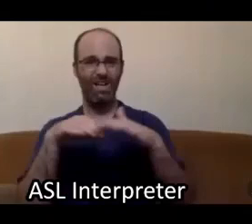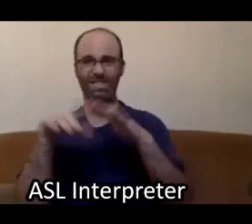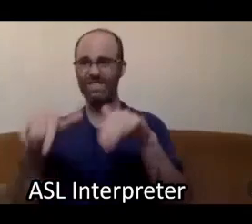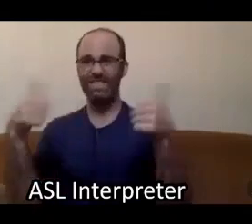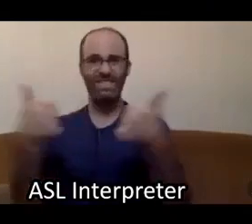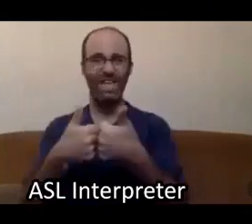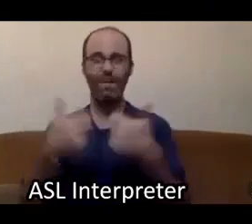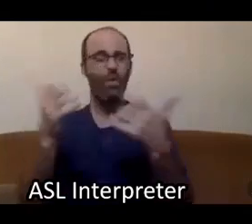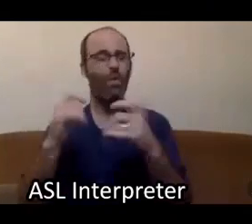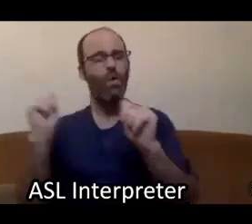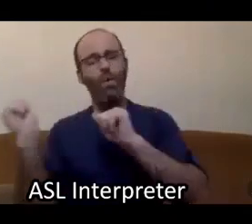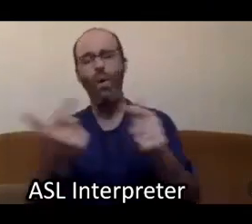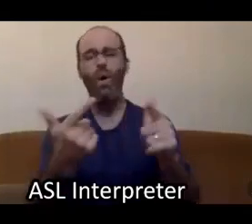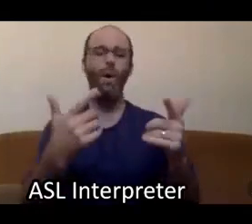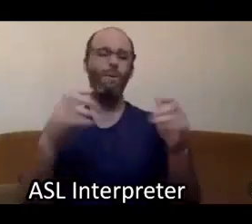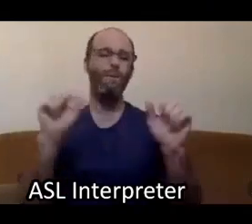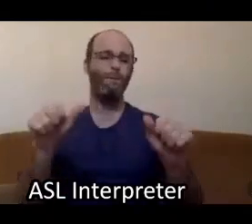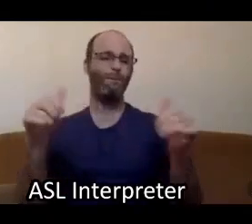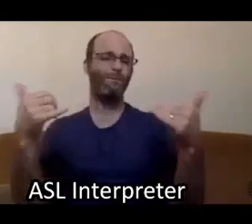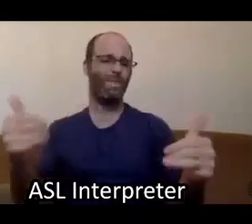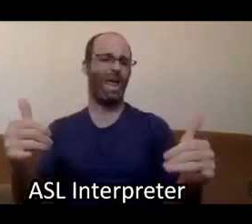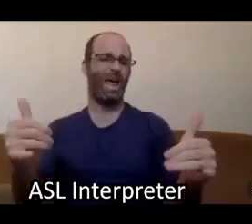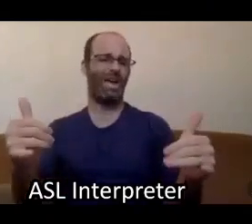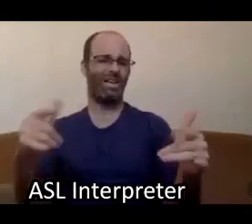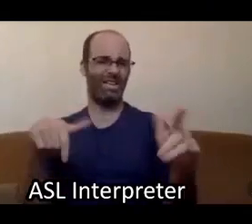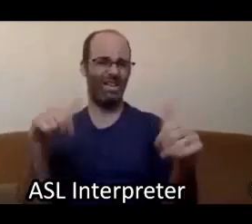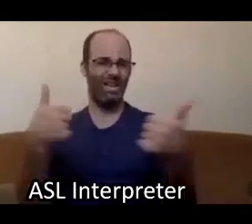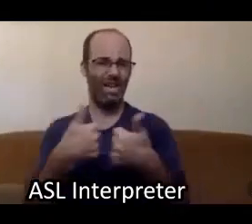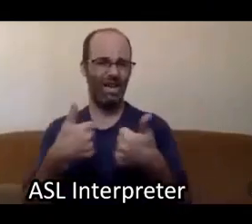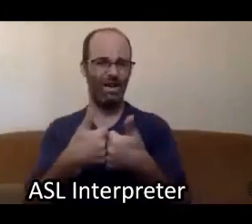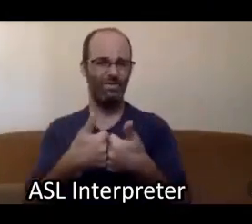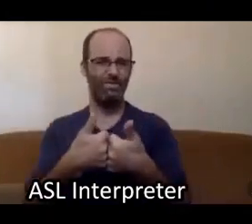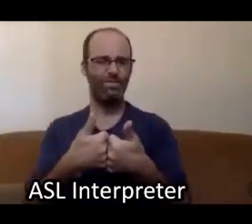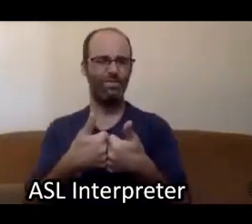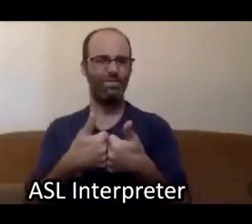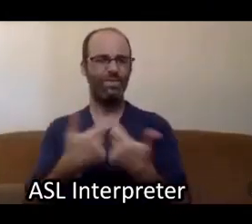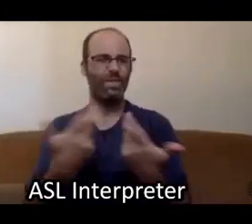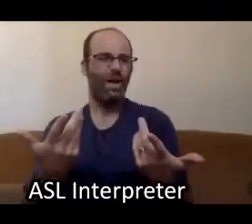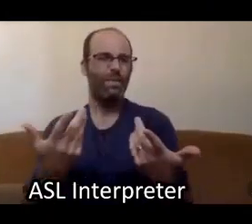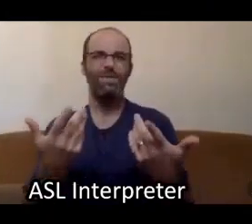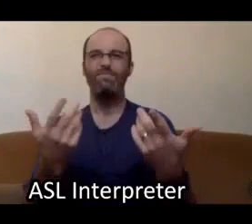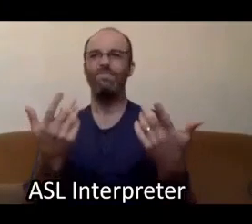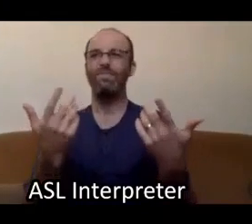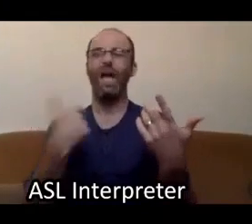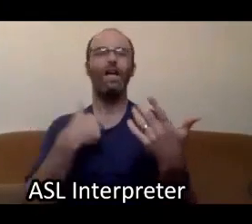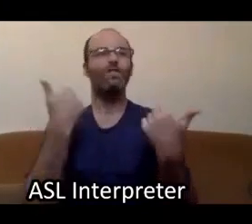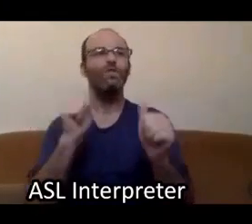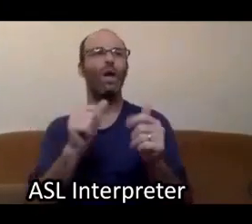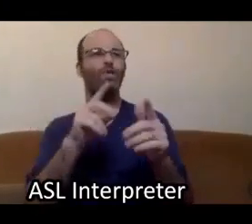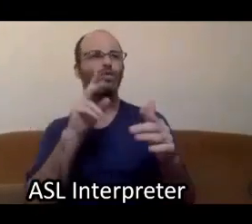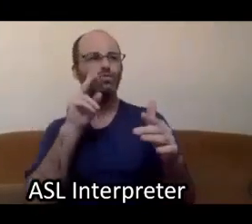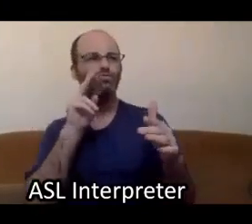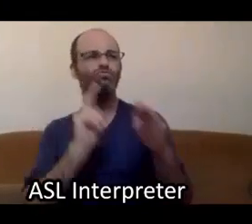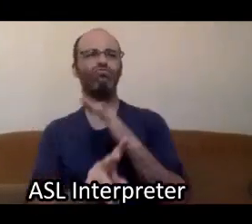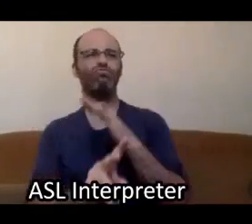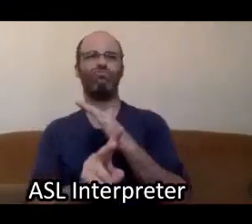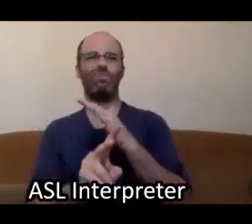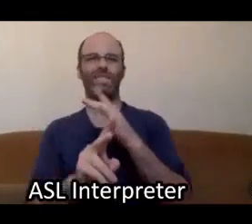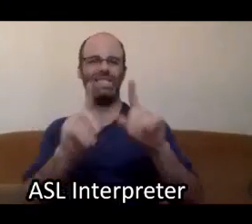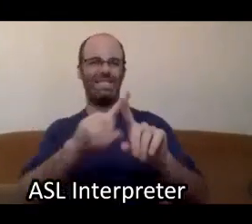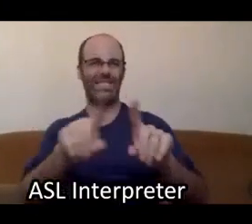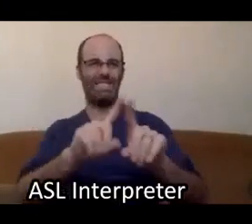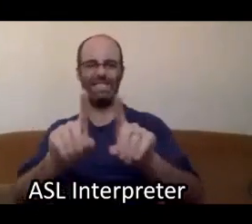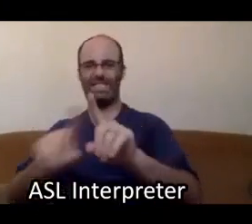and think of as many different kind of learning or play styles as possible, in order to